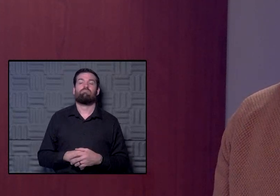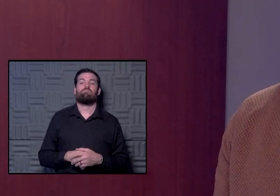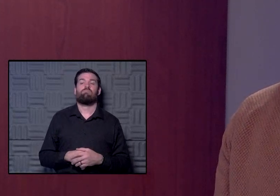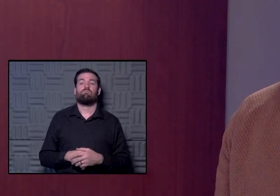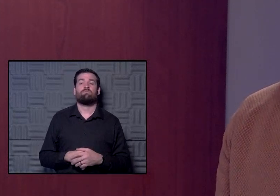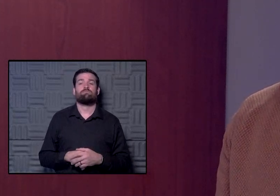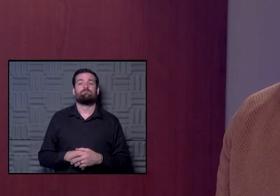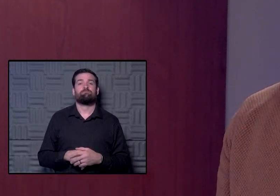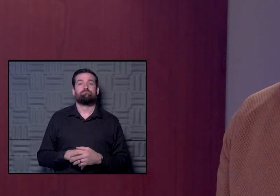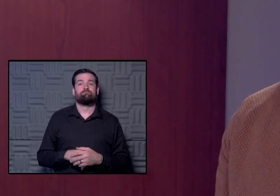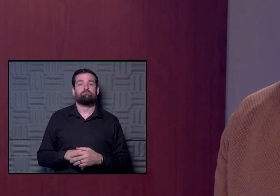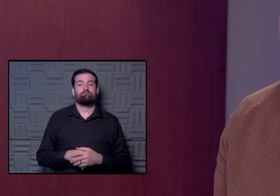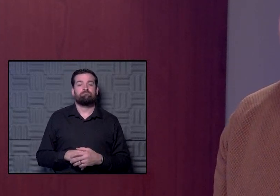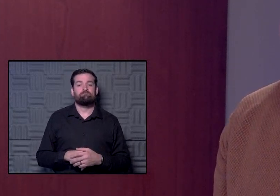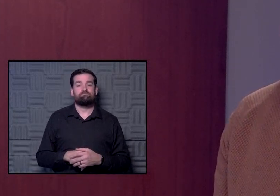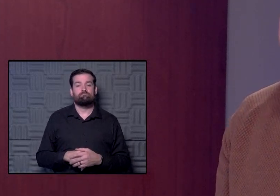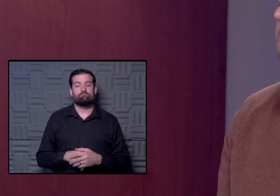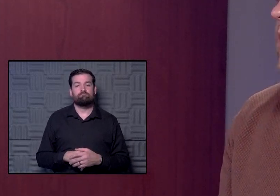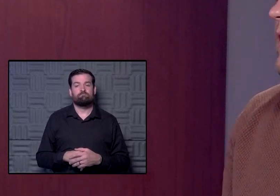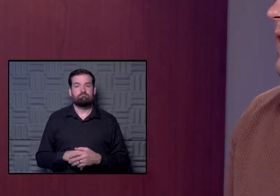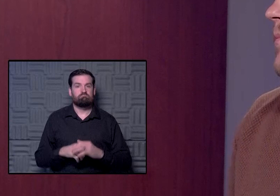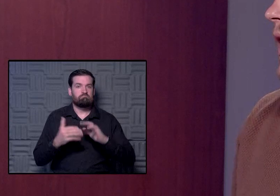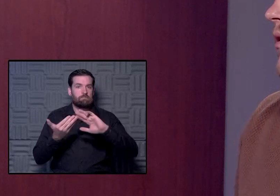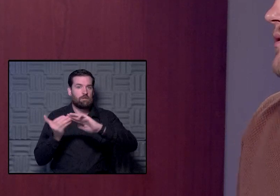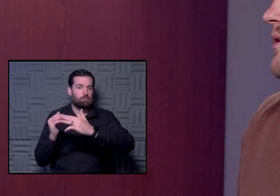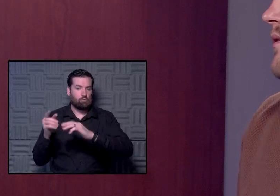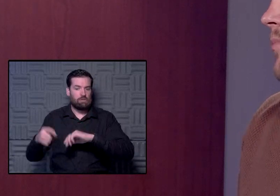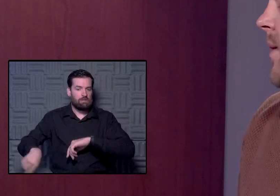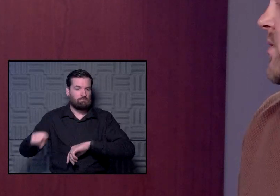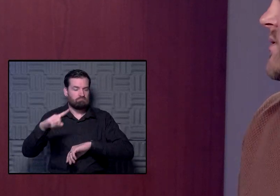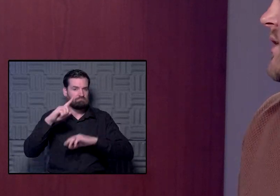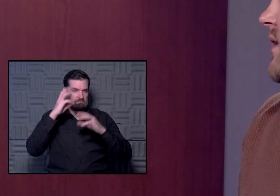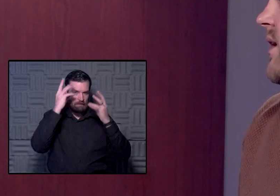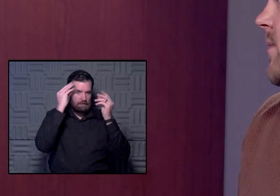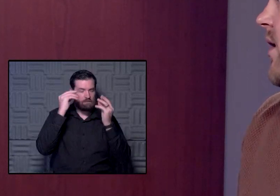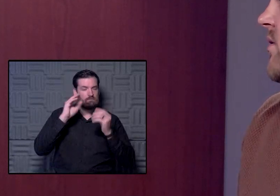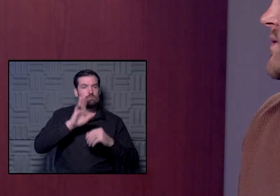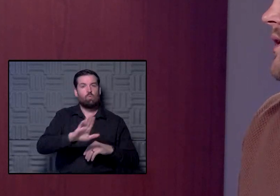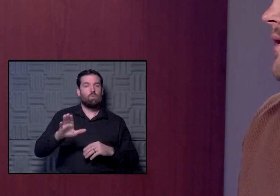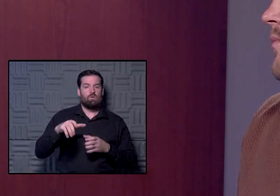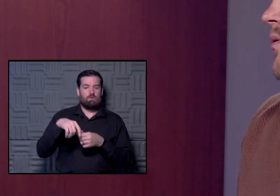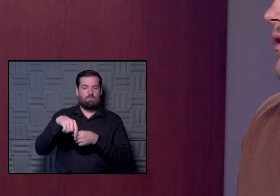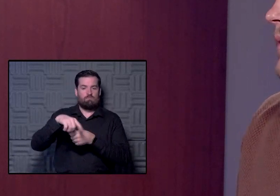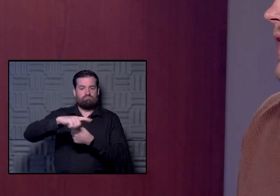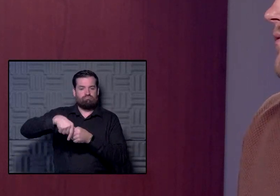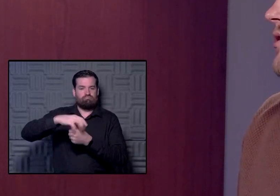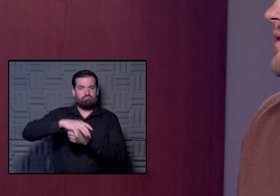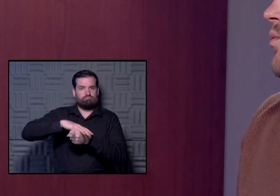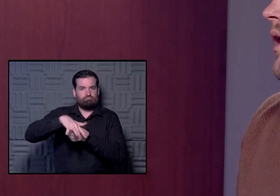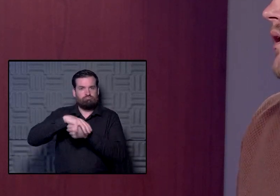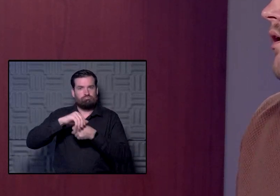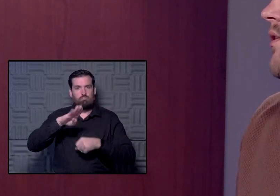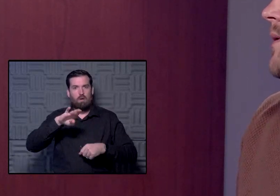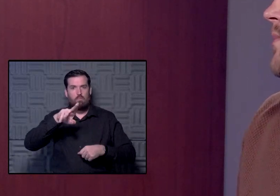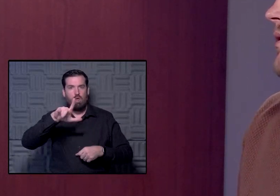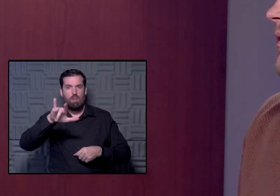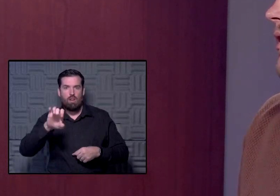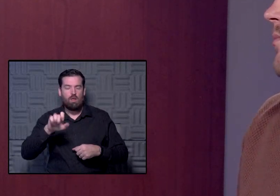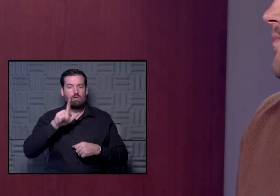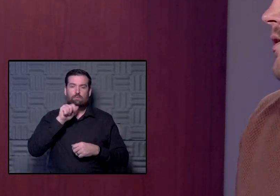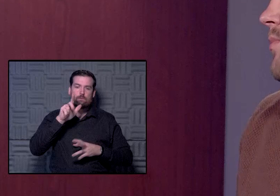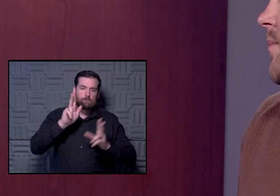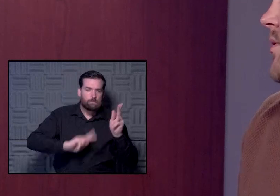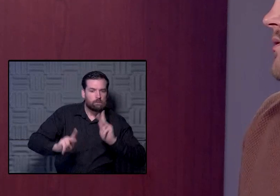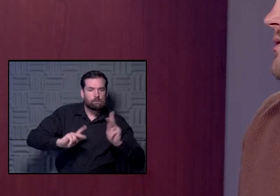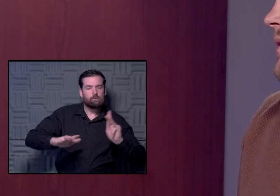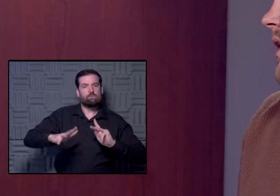that, I think having the community think about their bubbles and think about their behaviors and what all the people in